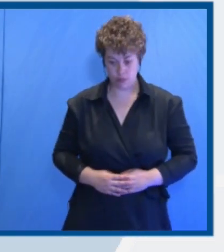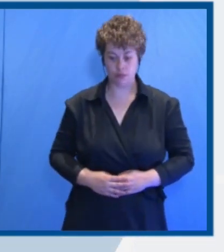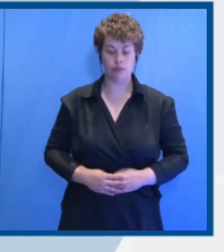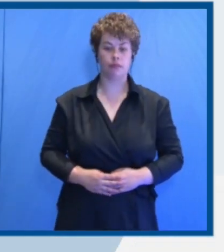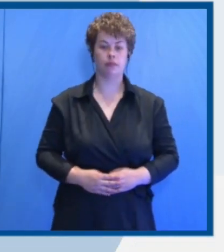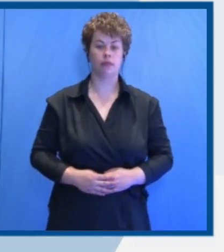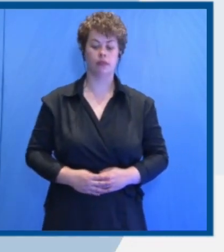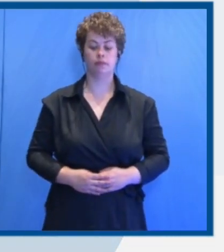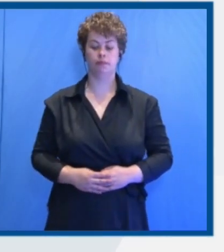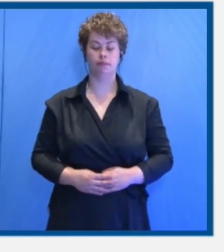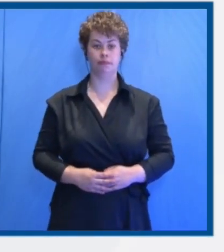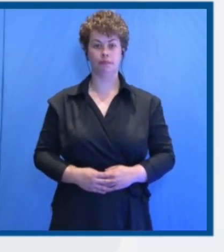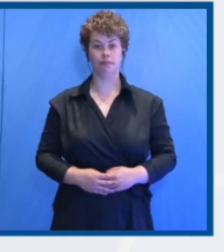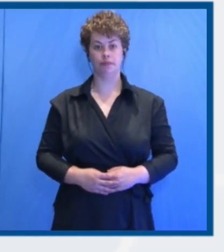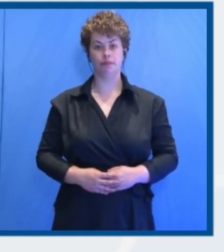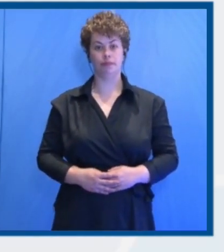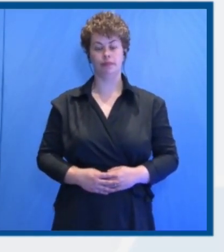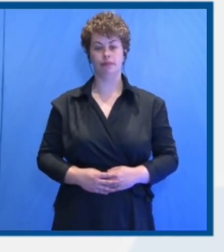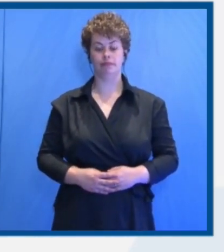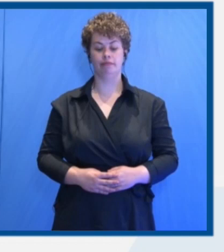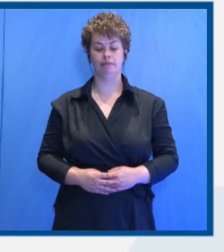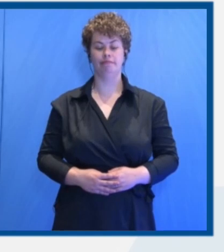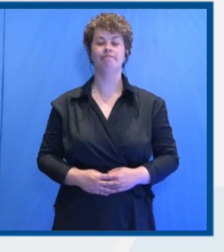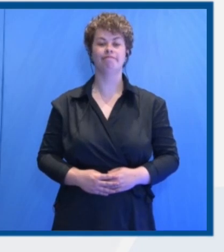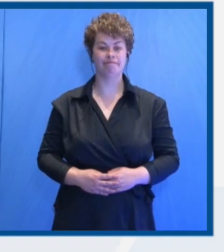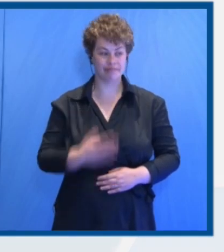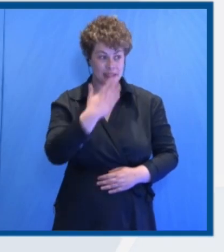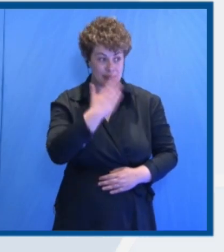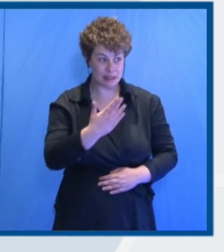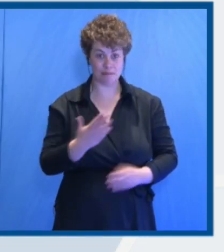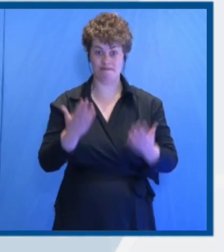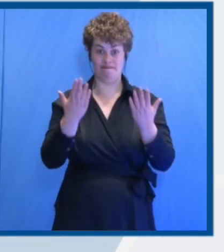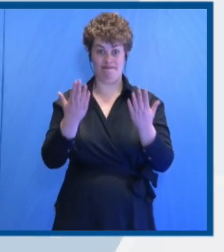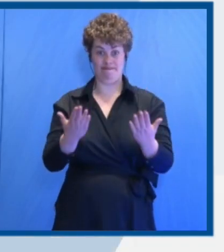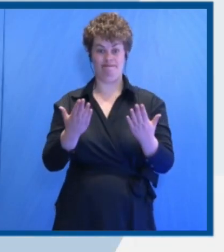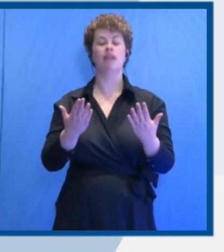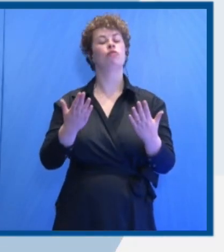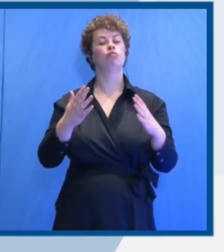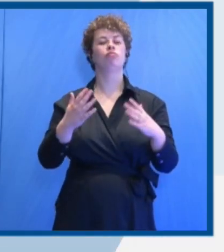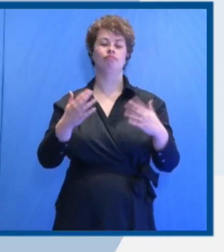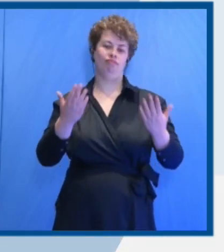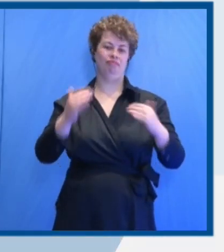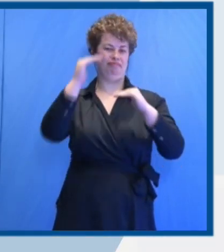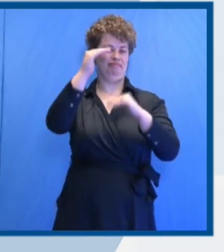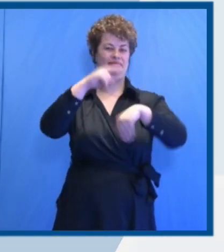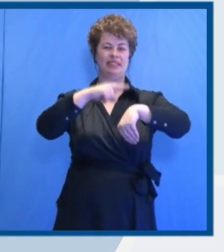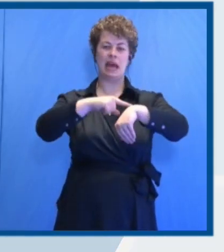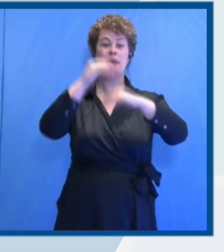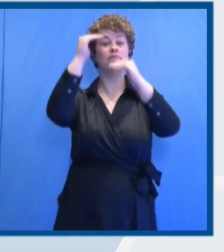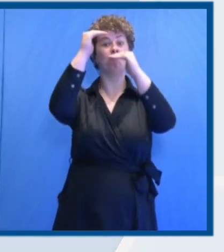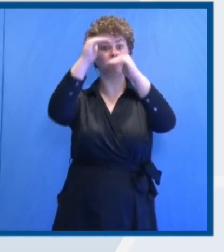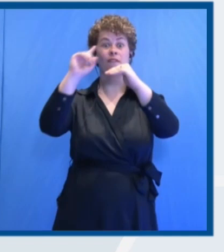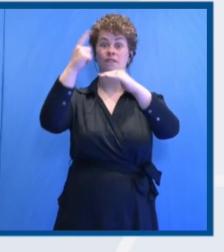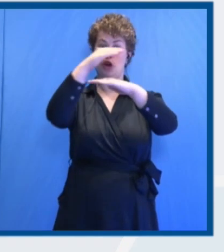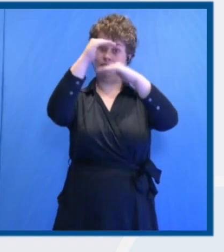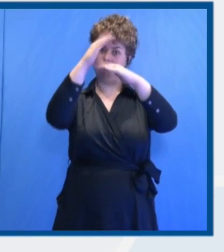At this point, I just want to, we are going into a second segment of our discussions this morning, and we're looking at